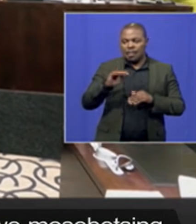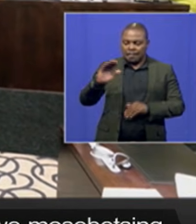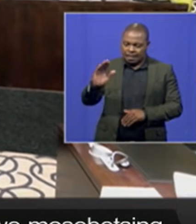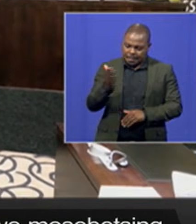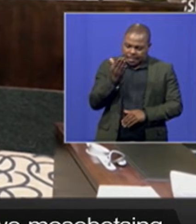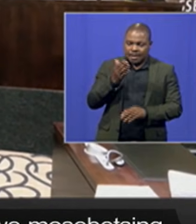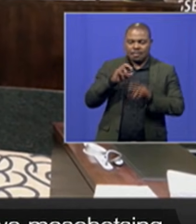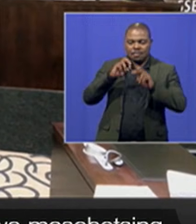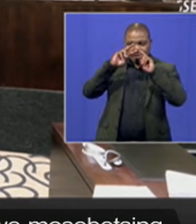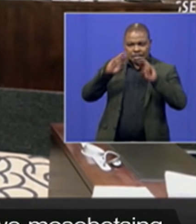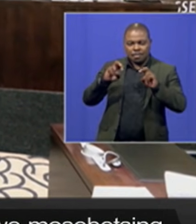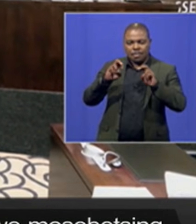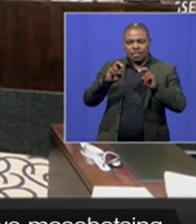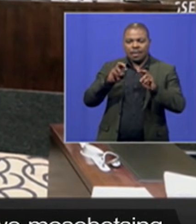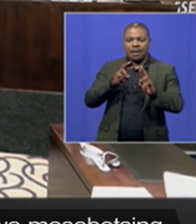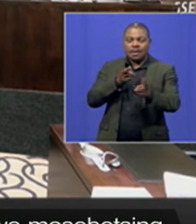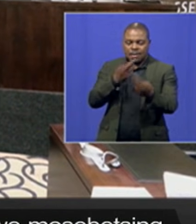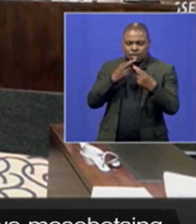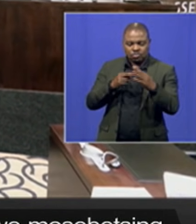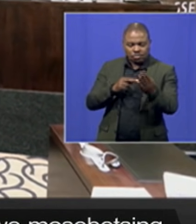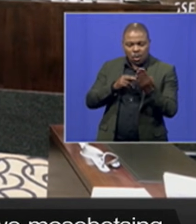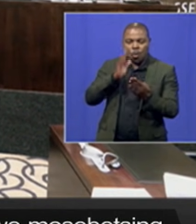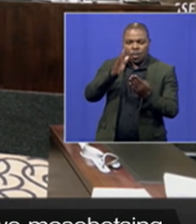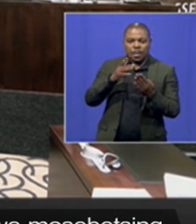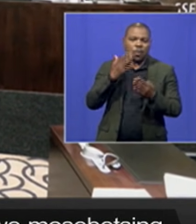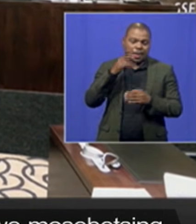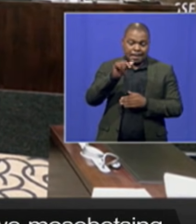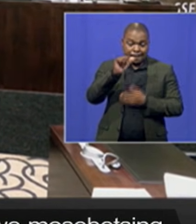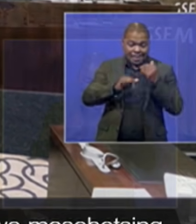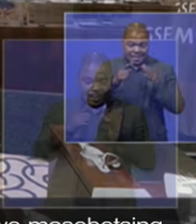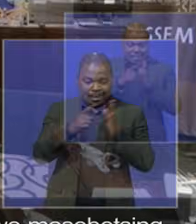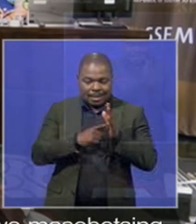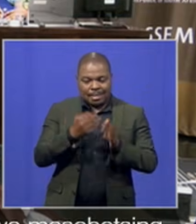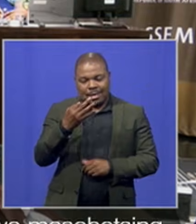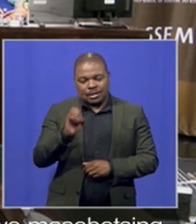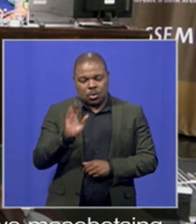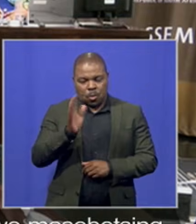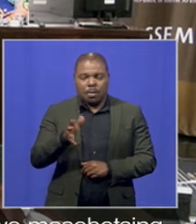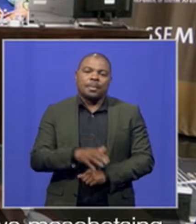ya dipatlisiso ka la 30 kgweding ena.